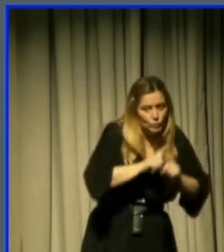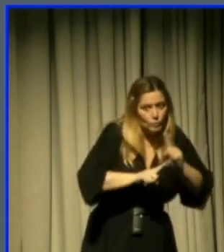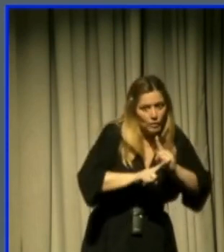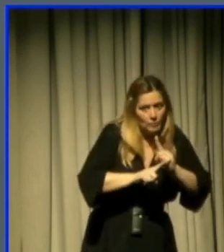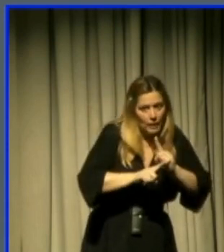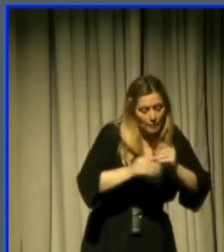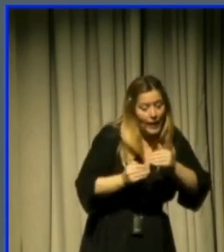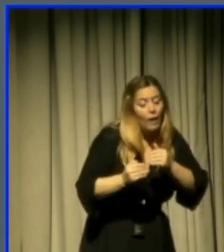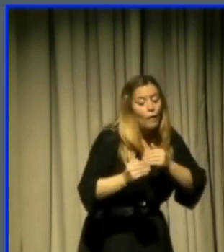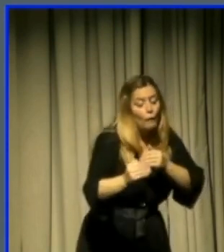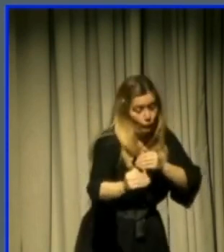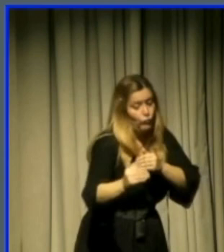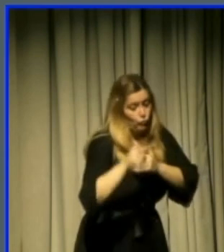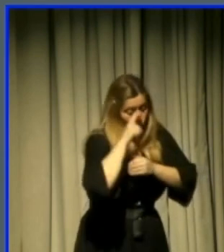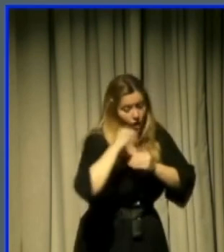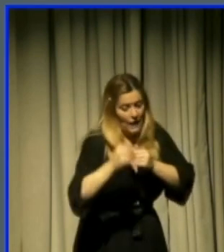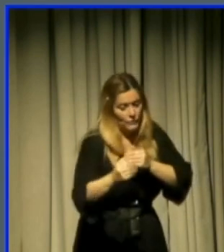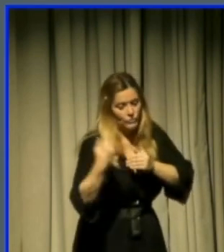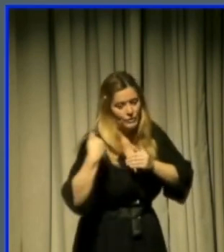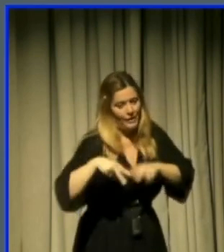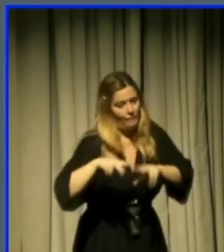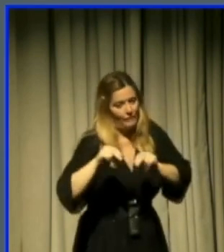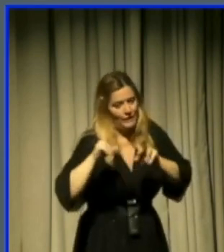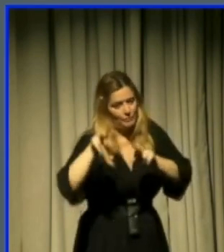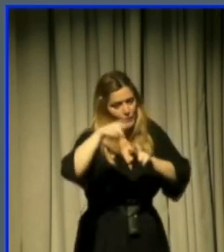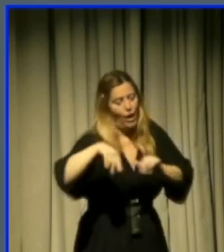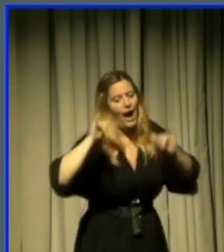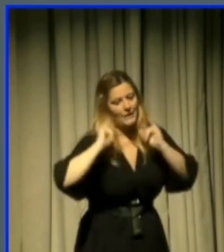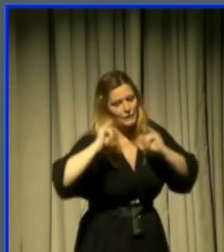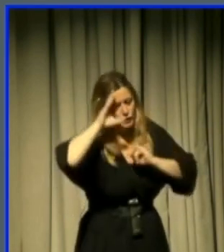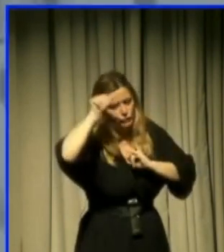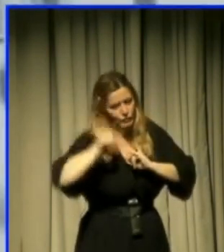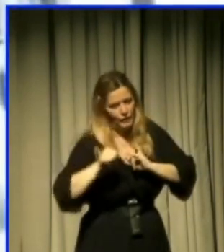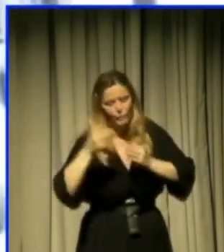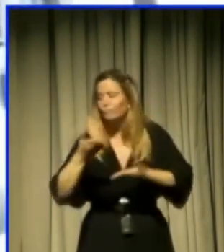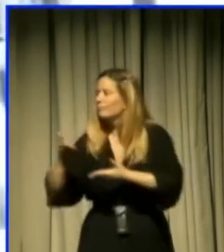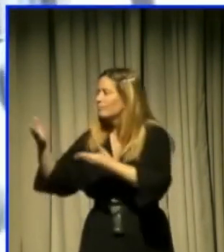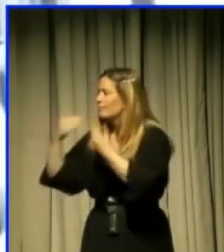Thank you. Thank you.